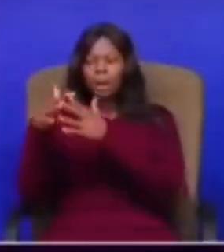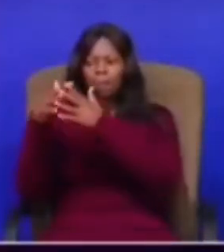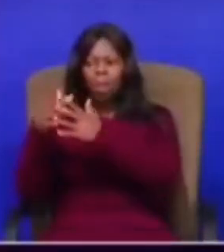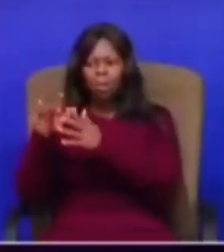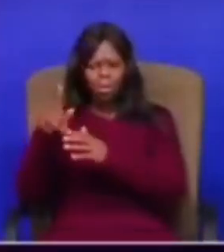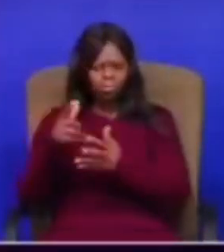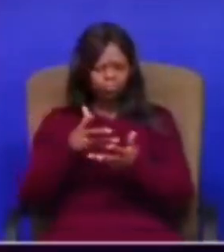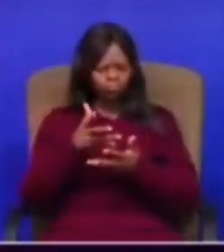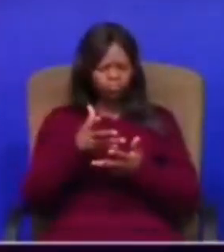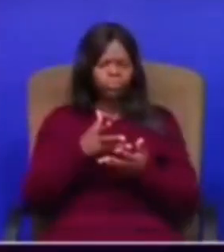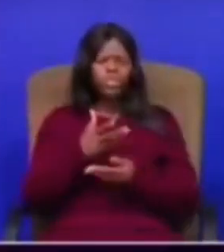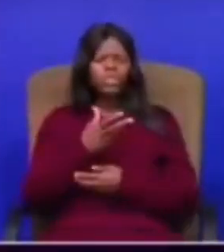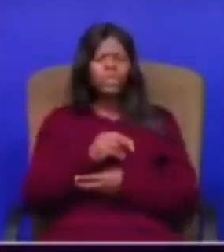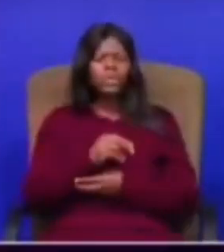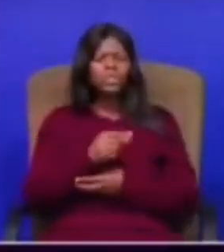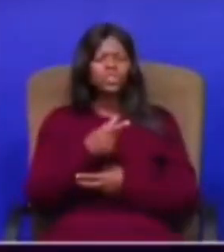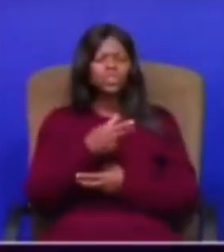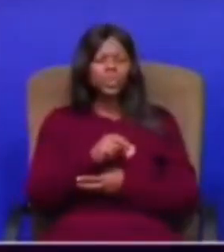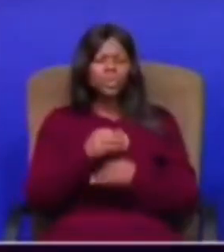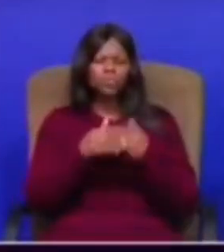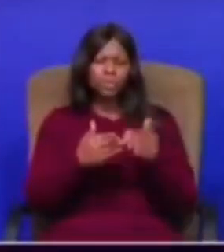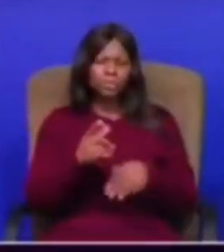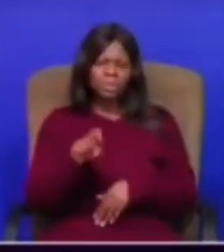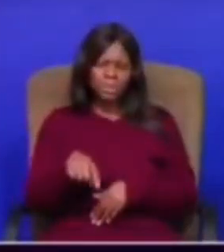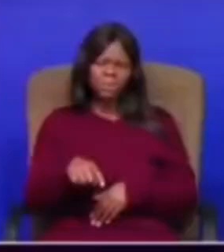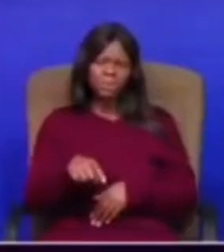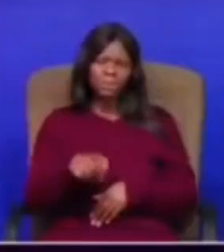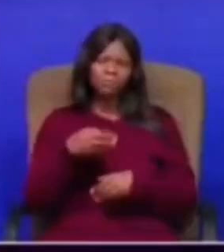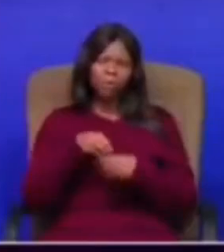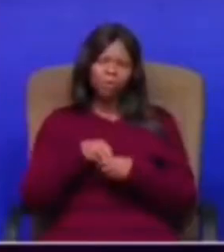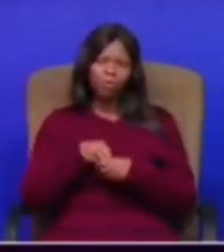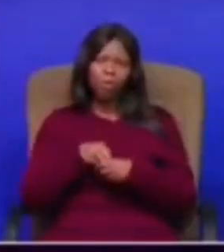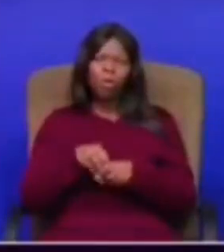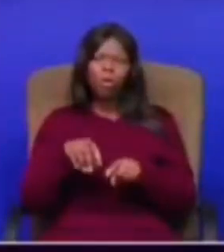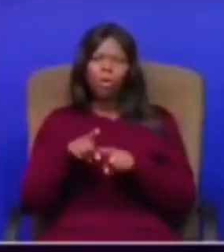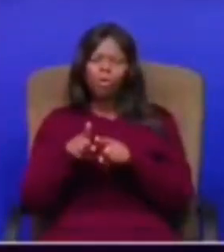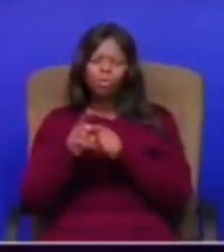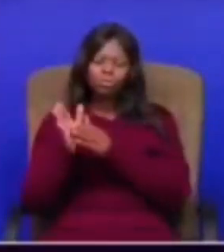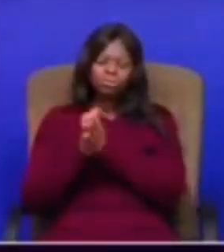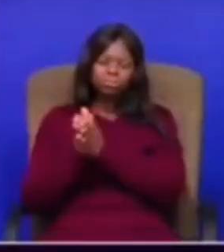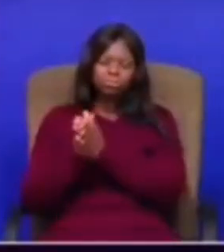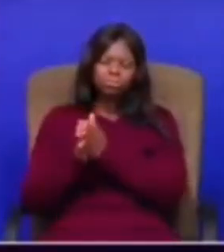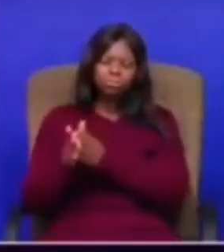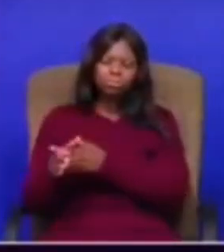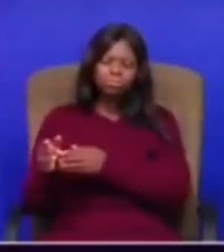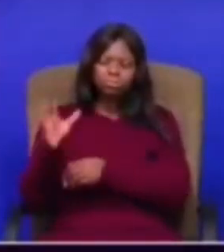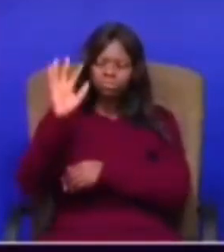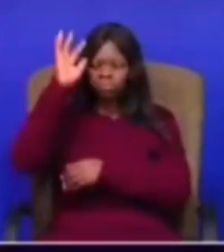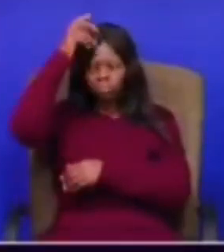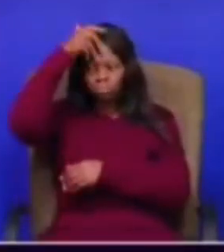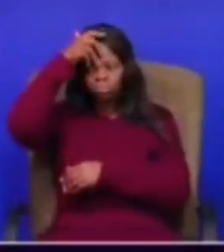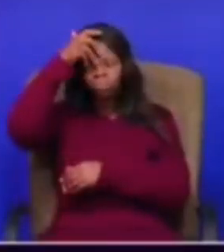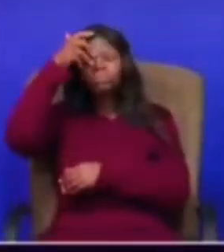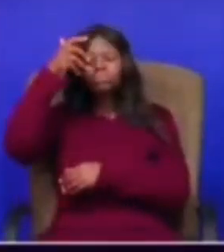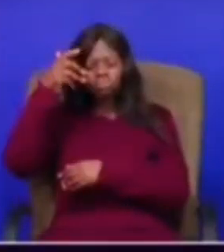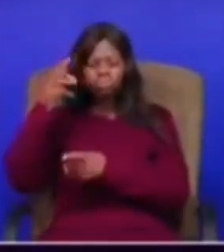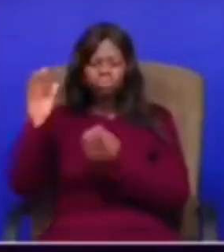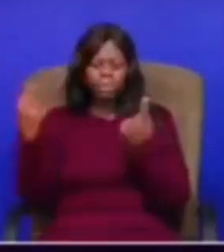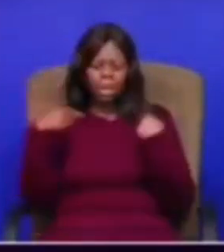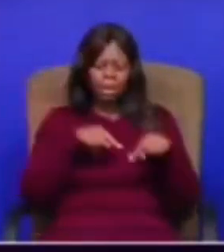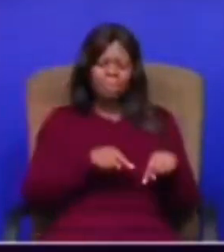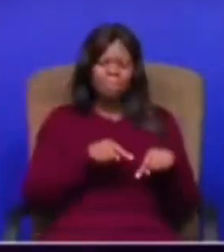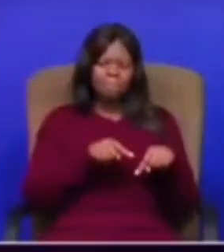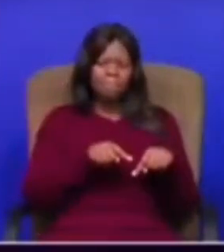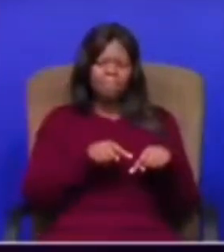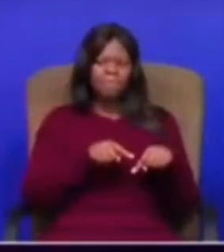and ultimately to entice the leader of the United States to come to the Leaders' Summit at the end